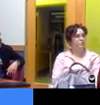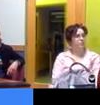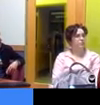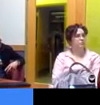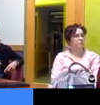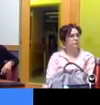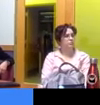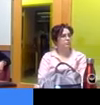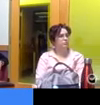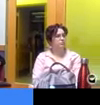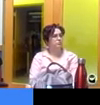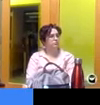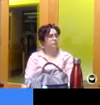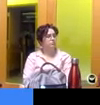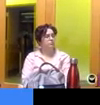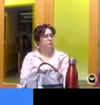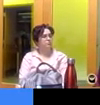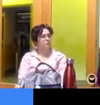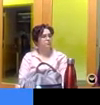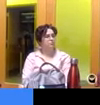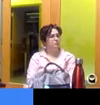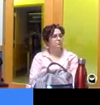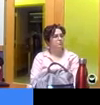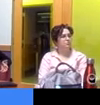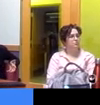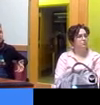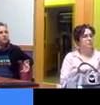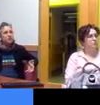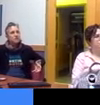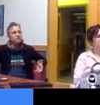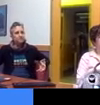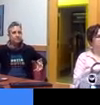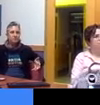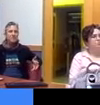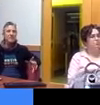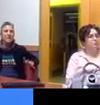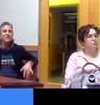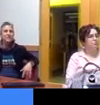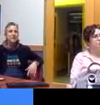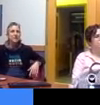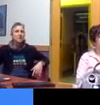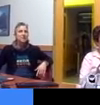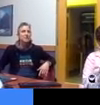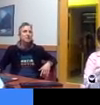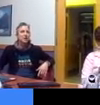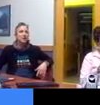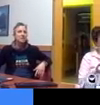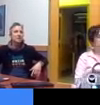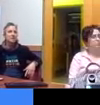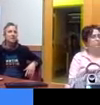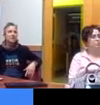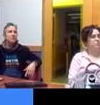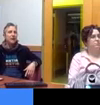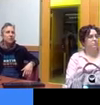slide. This is our newly developed mission. And I really like this because it